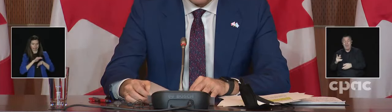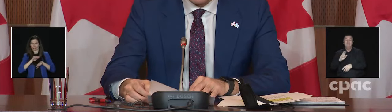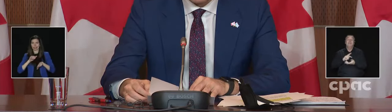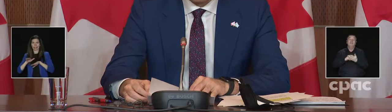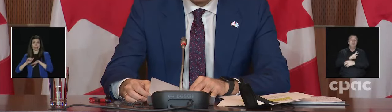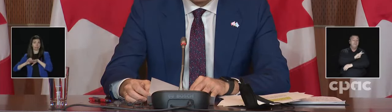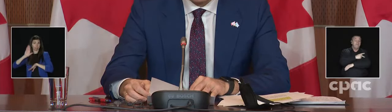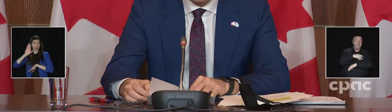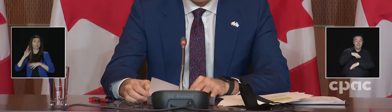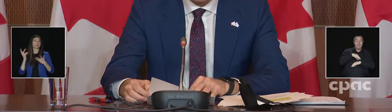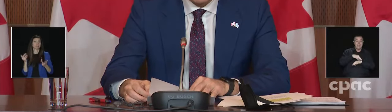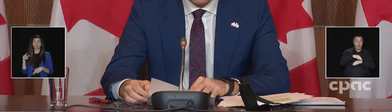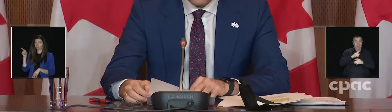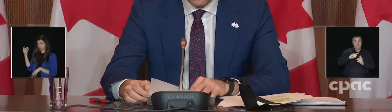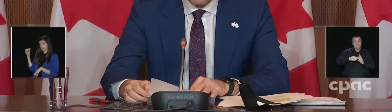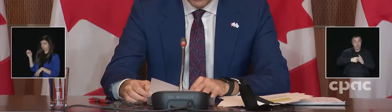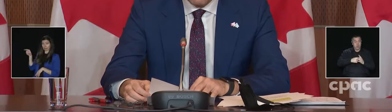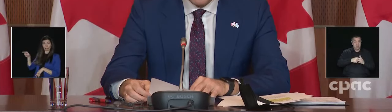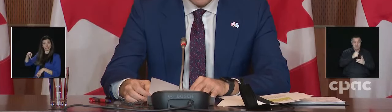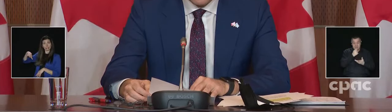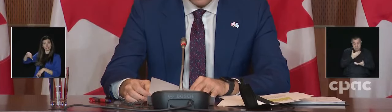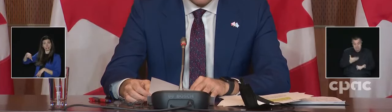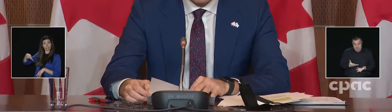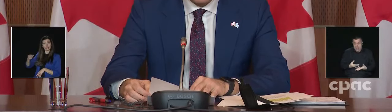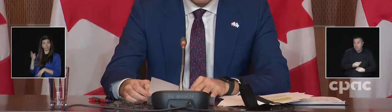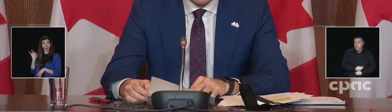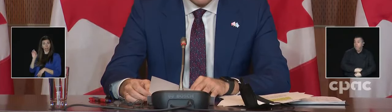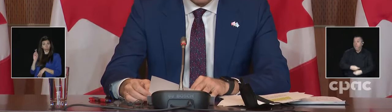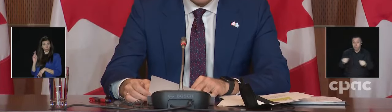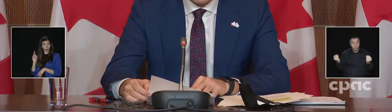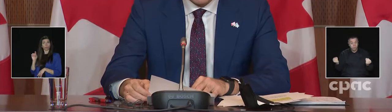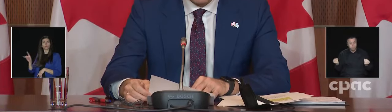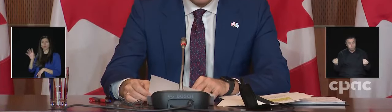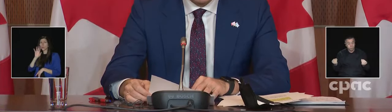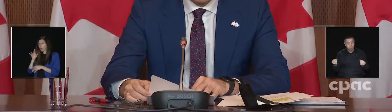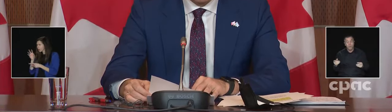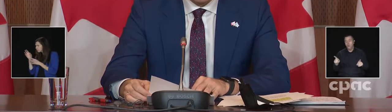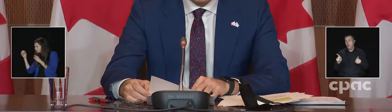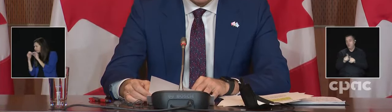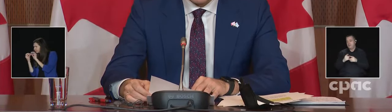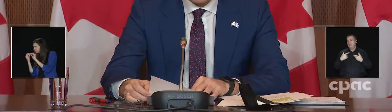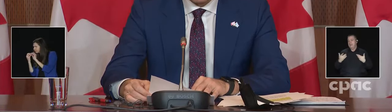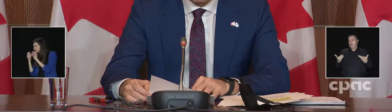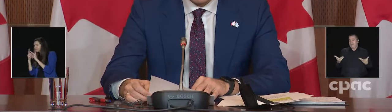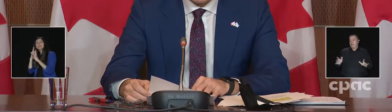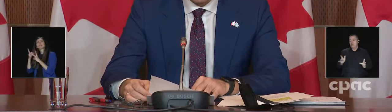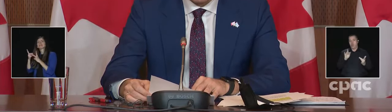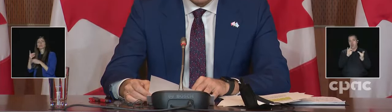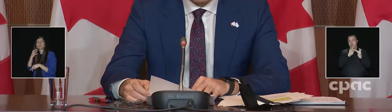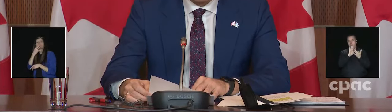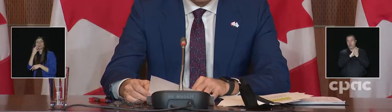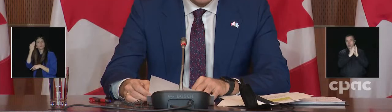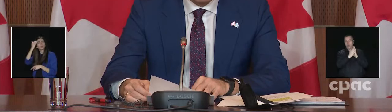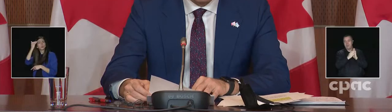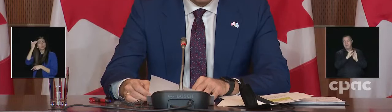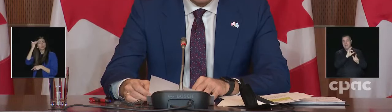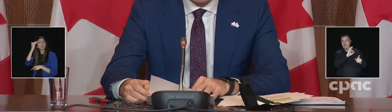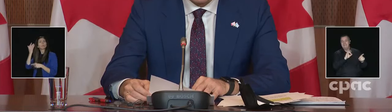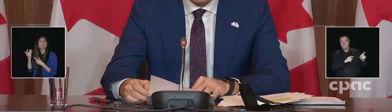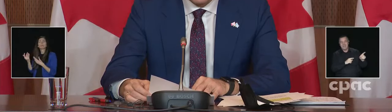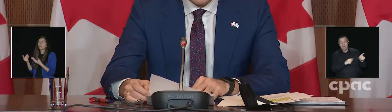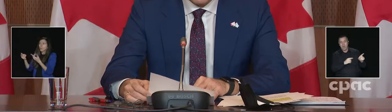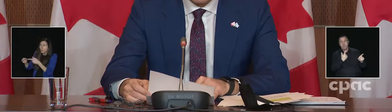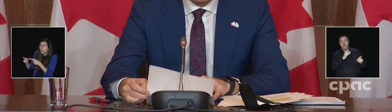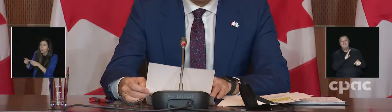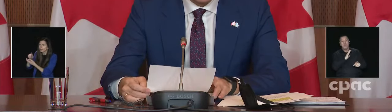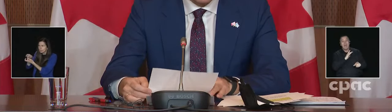with Pfizer to firm up a longer-term delivery schedule with the intent of bringing additional treatment